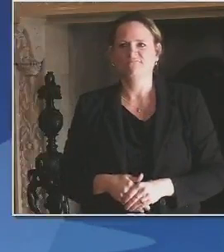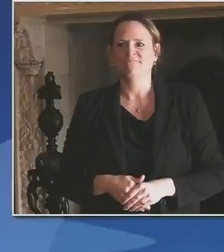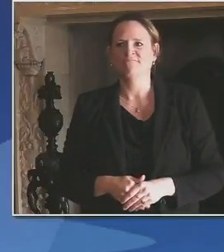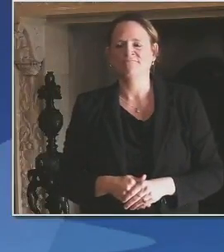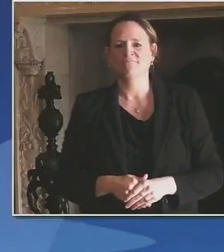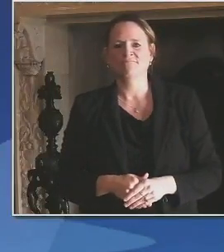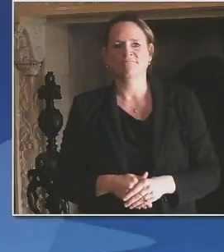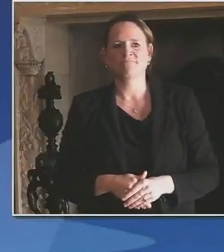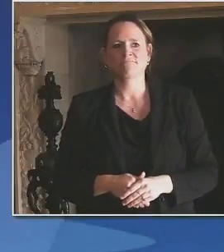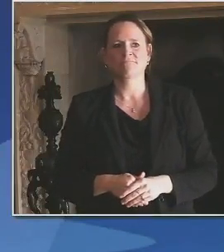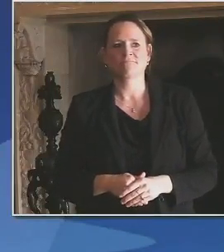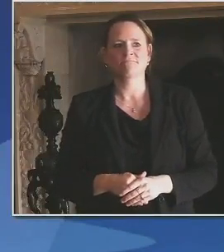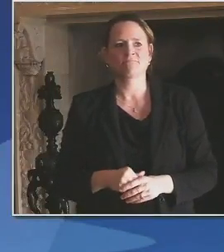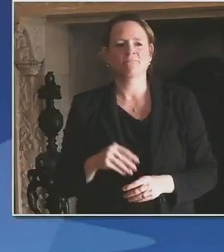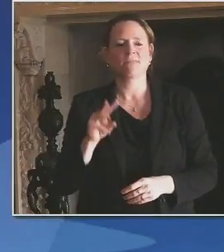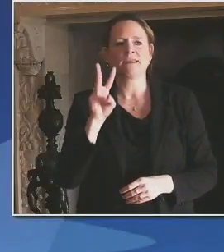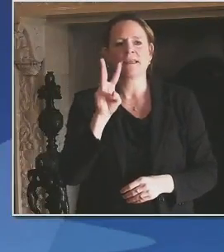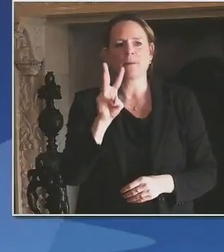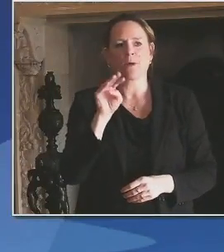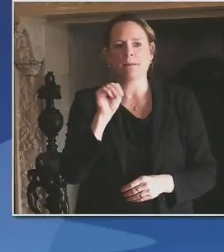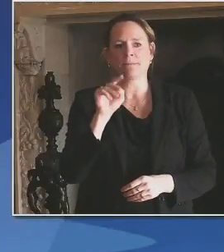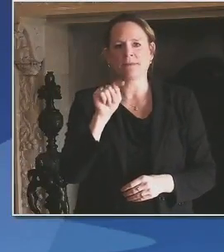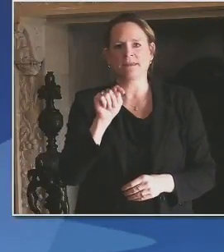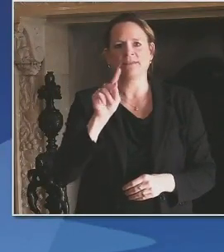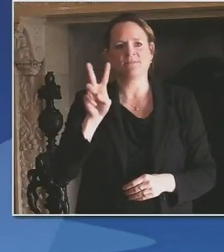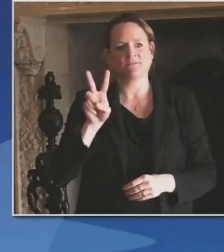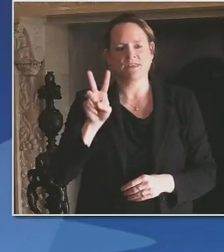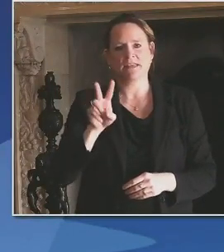from WMTV. Amy, are you there?